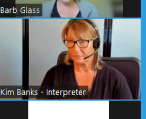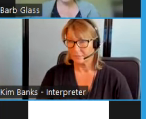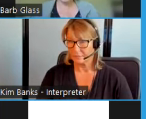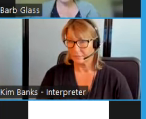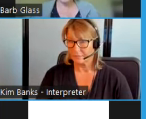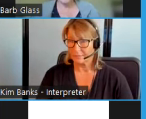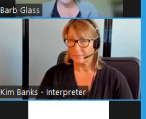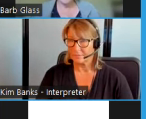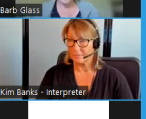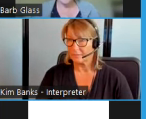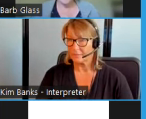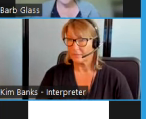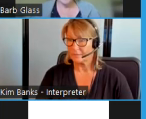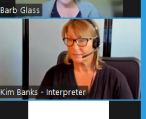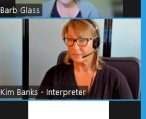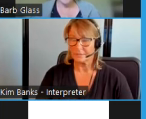Okay.